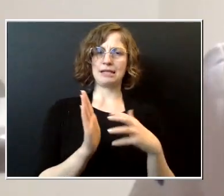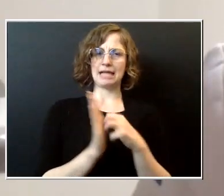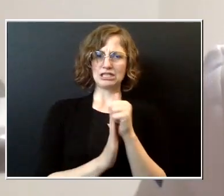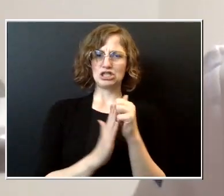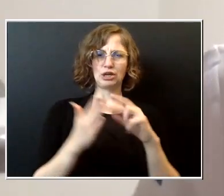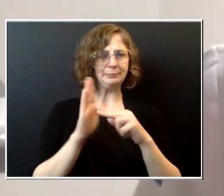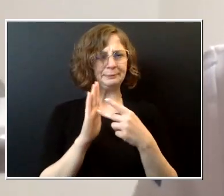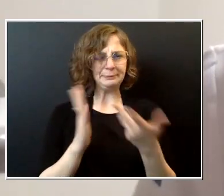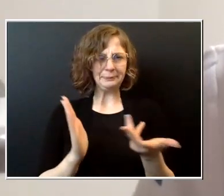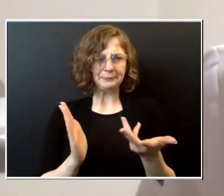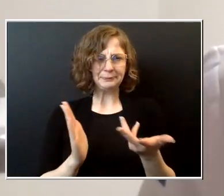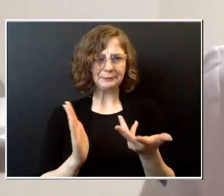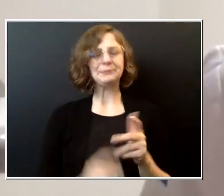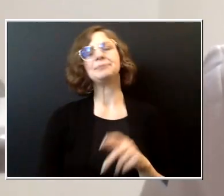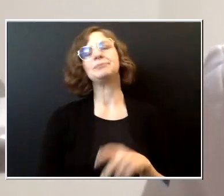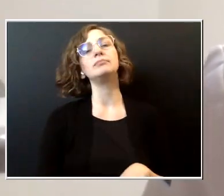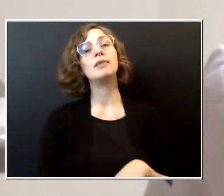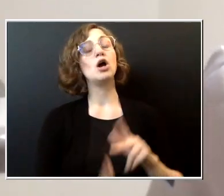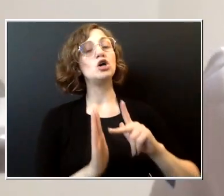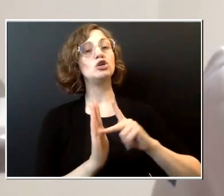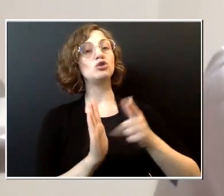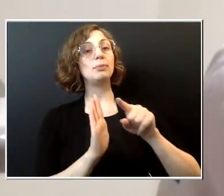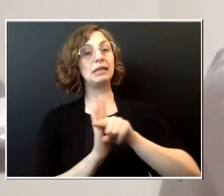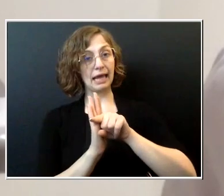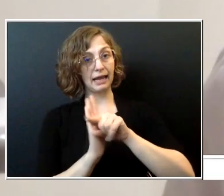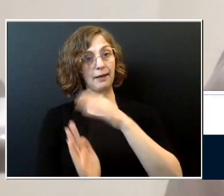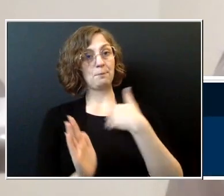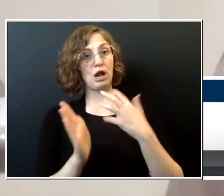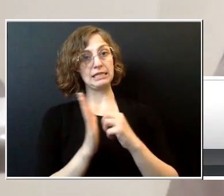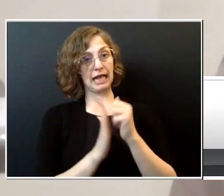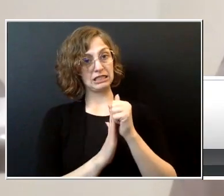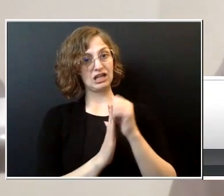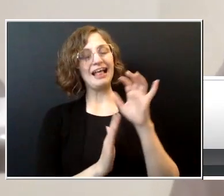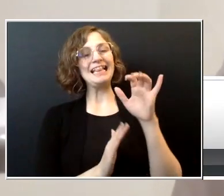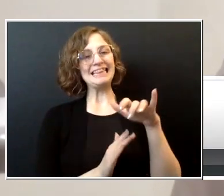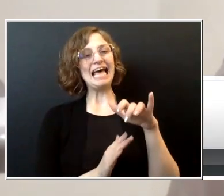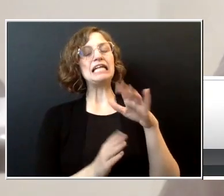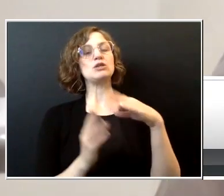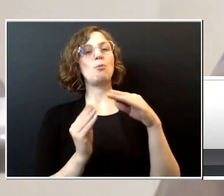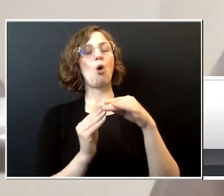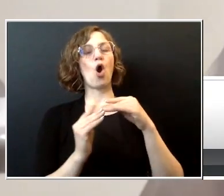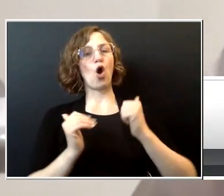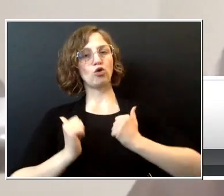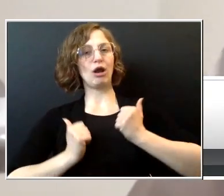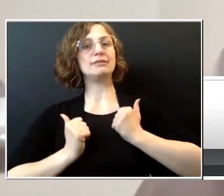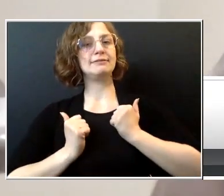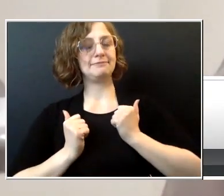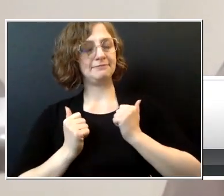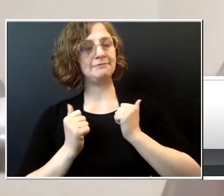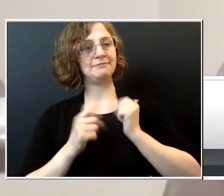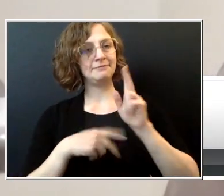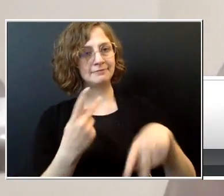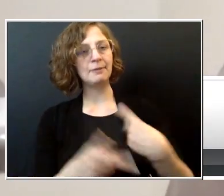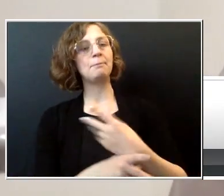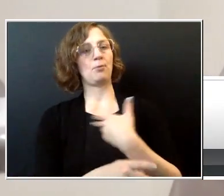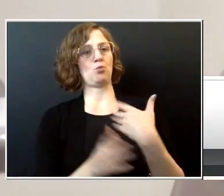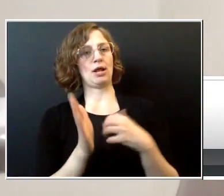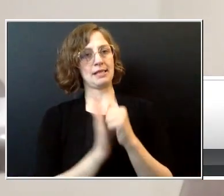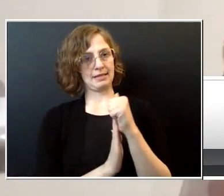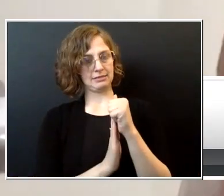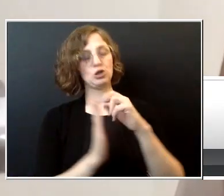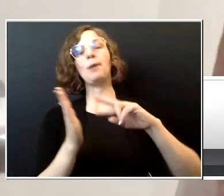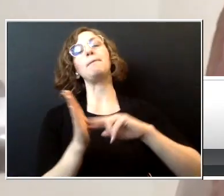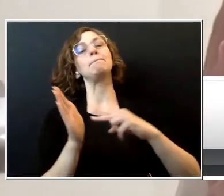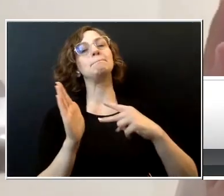So a triple negative breast cancer is a more aggressive form of breast cancer that we see, and it means it does not